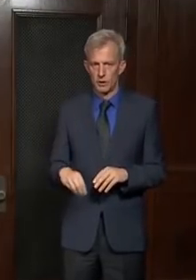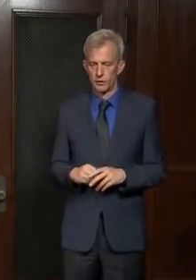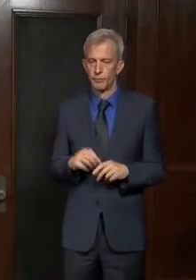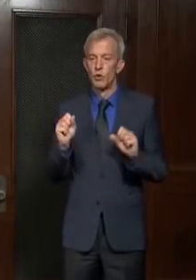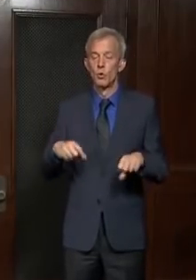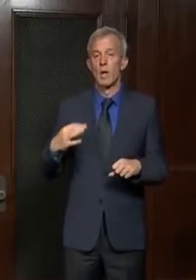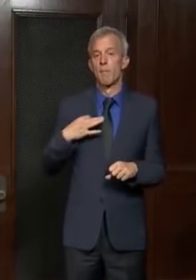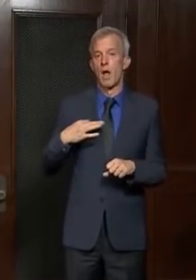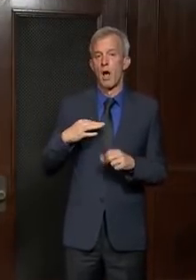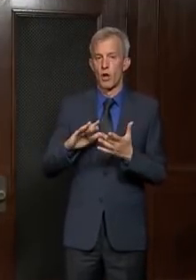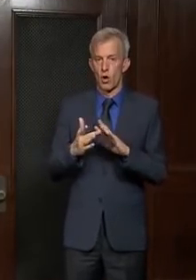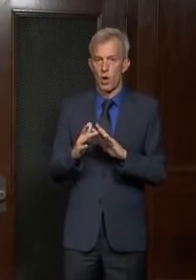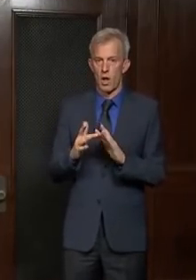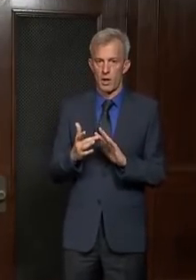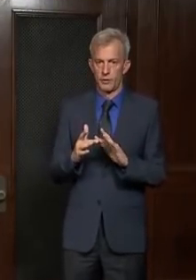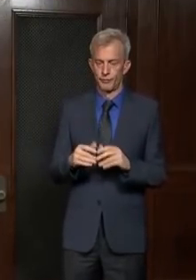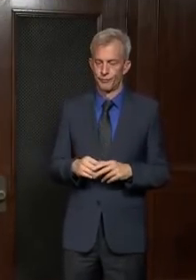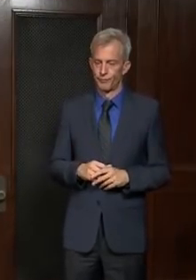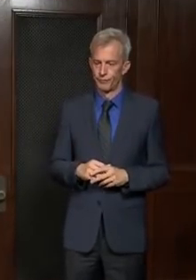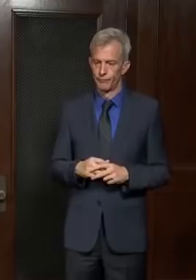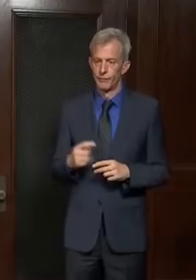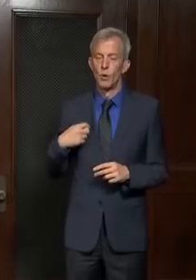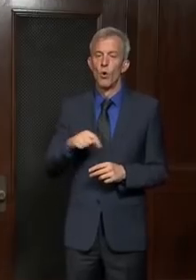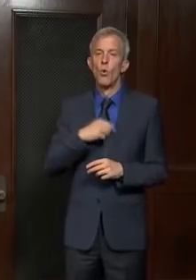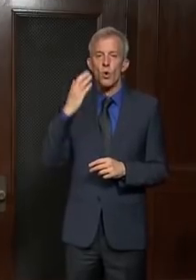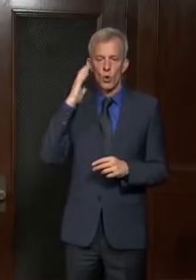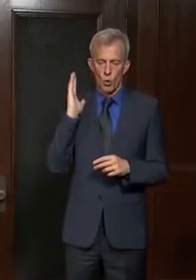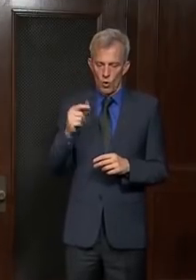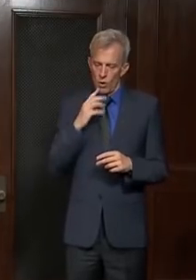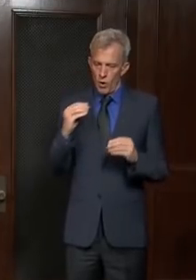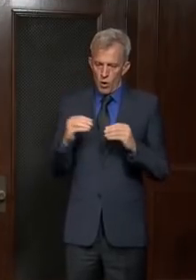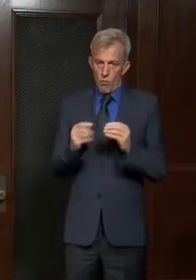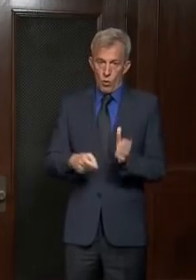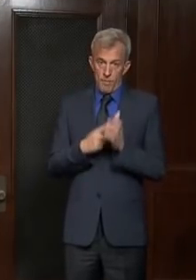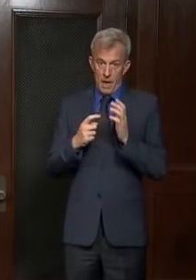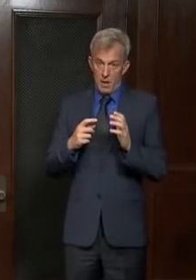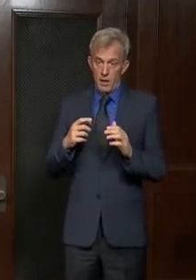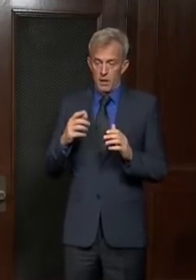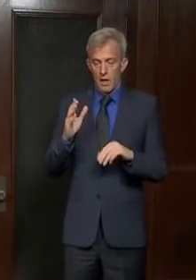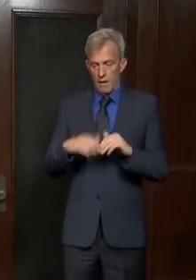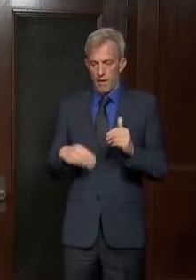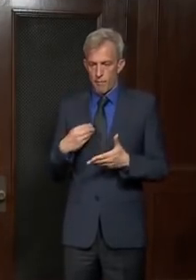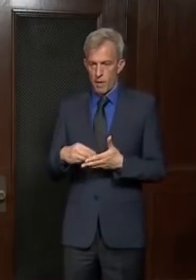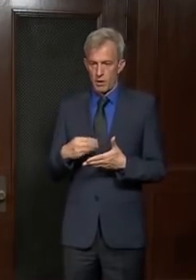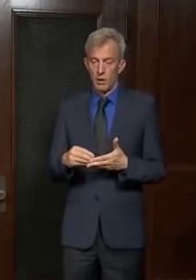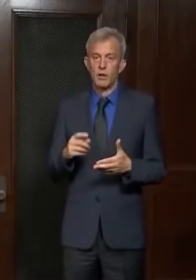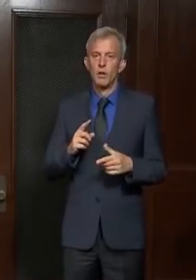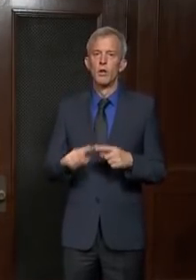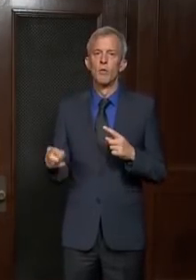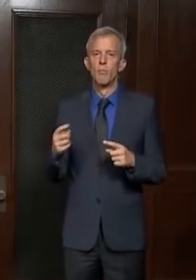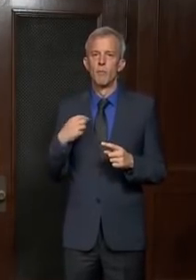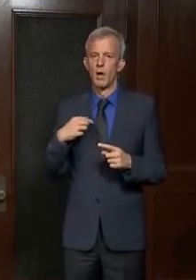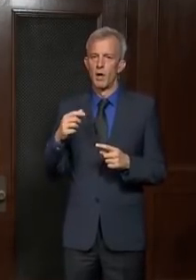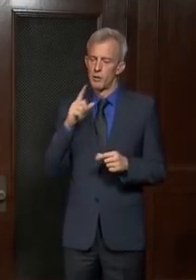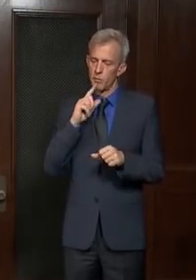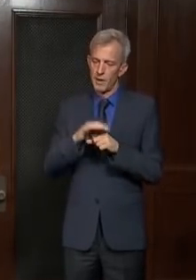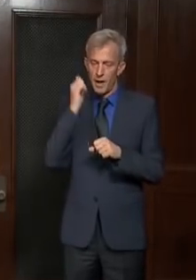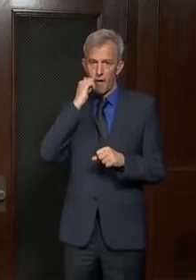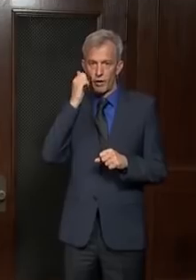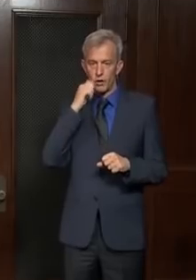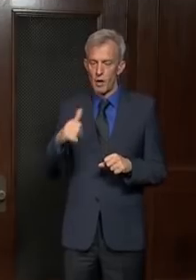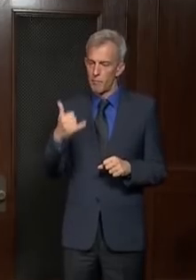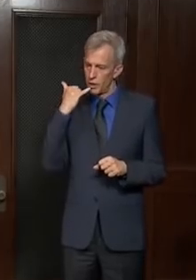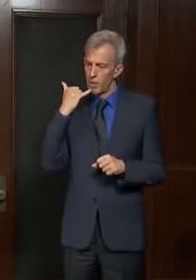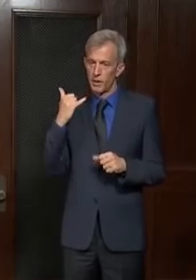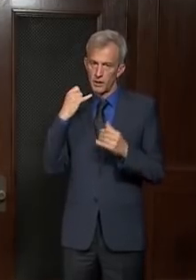apply online. We know that there will be more demand than money, but I'm committed to every single day picking up the phone and